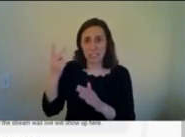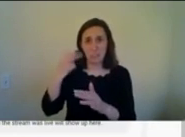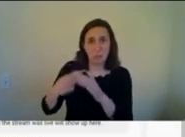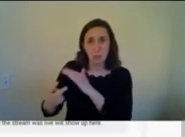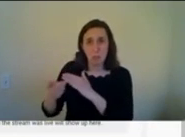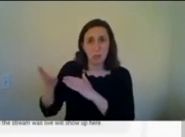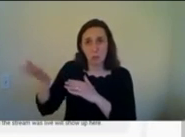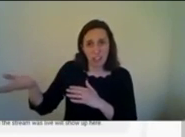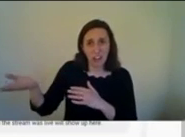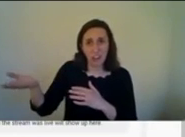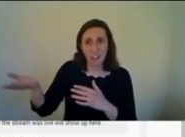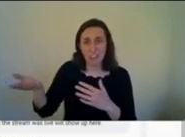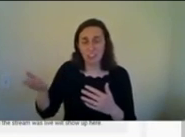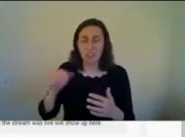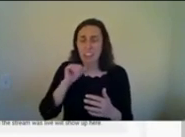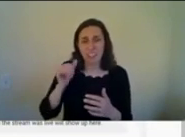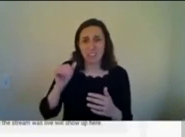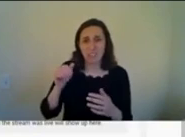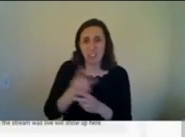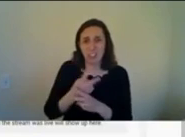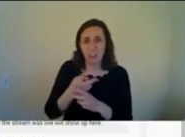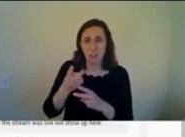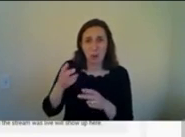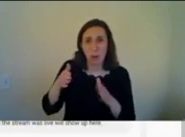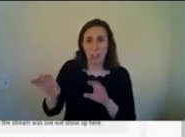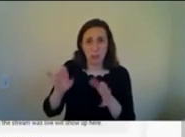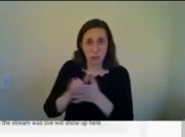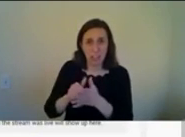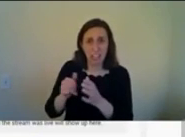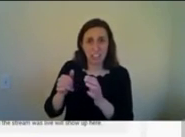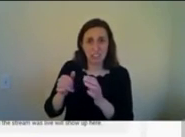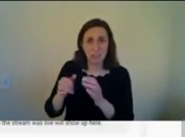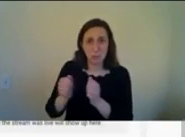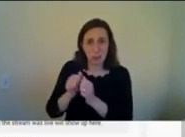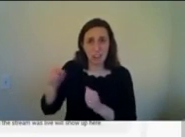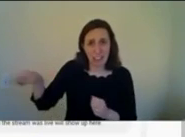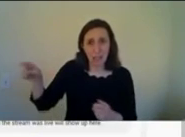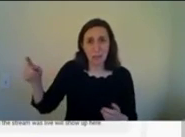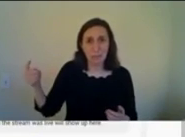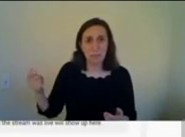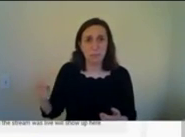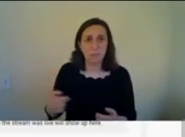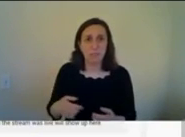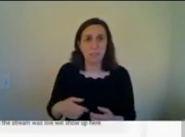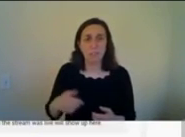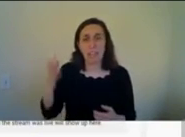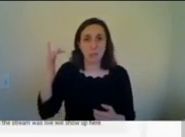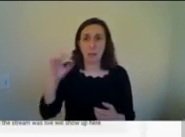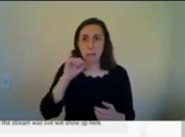way to do that using the tool. So it's something I'm not going to drop into play right now.